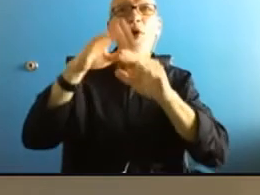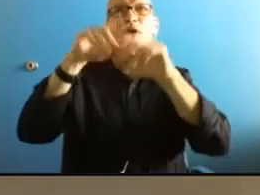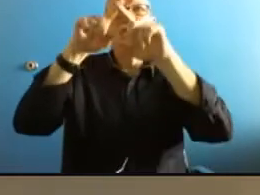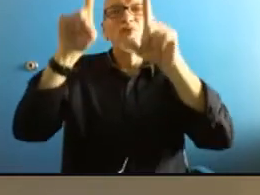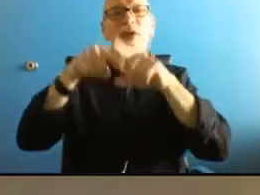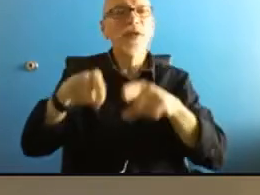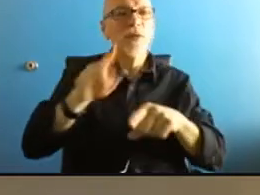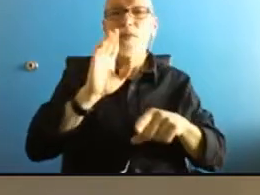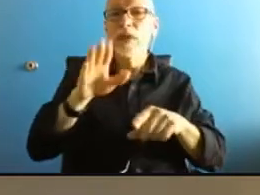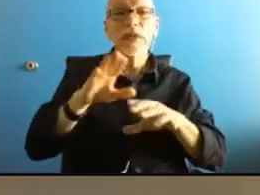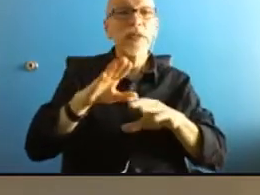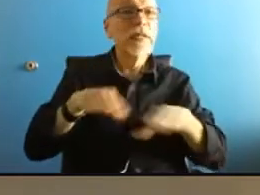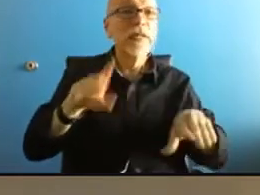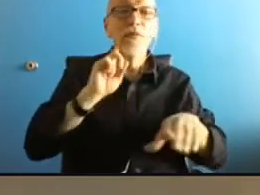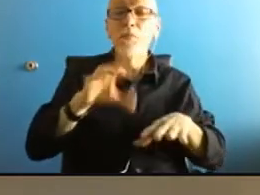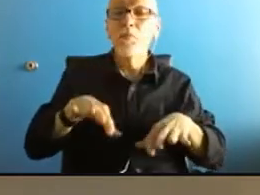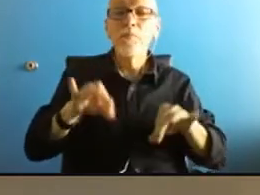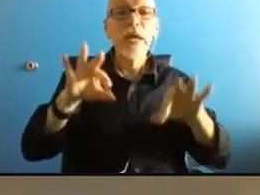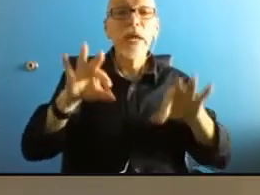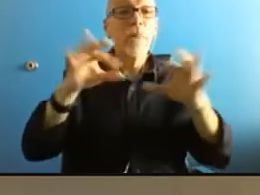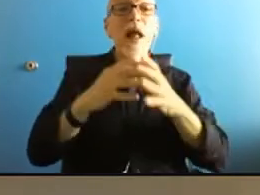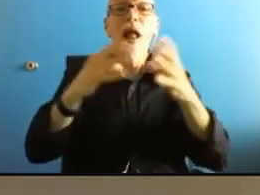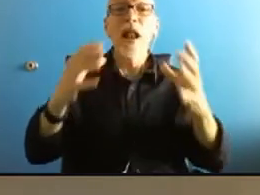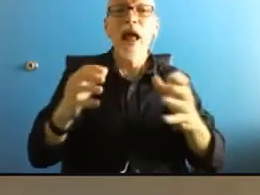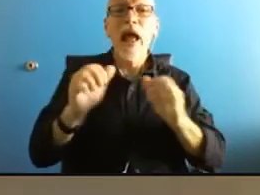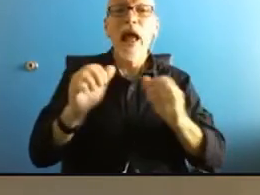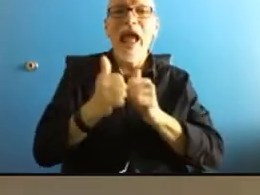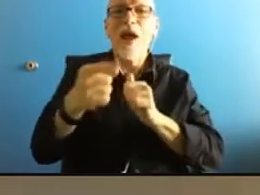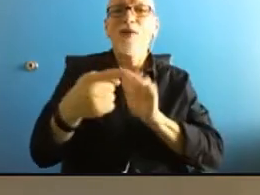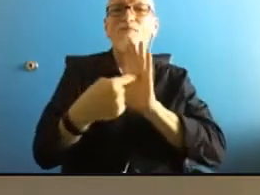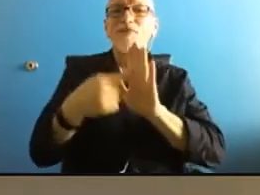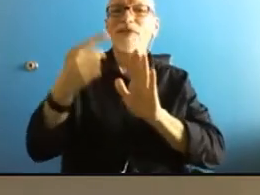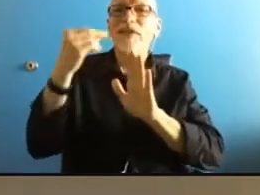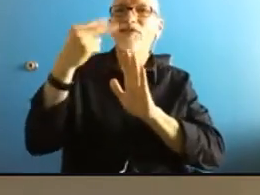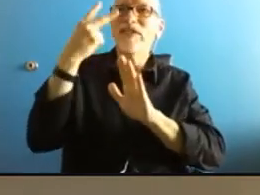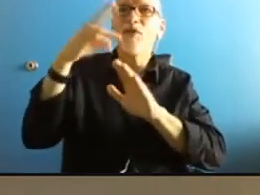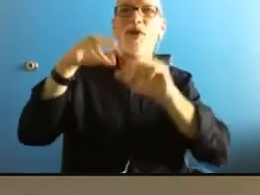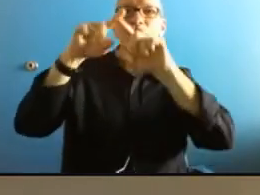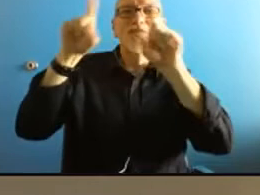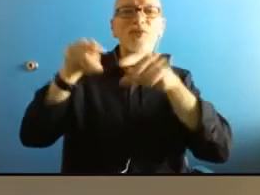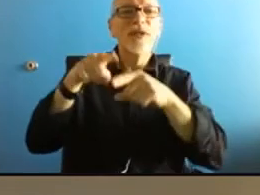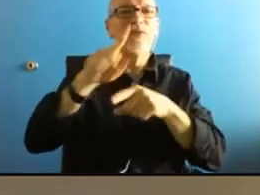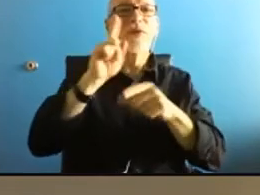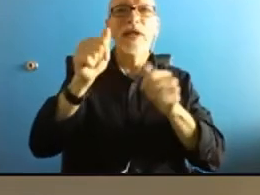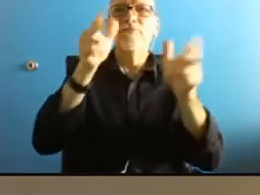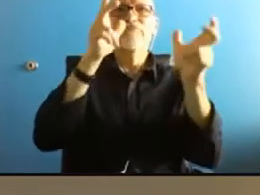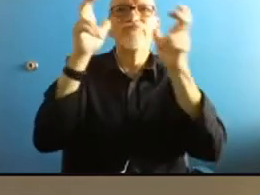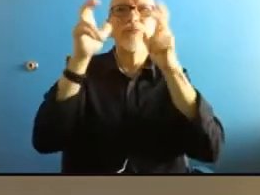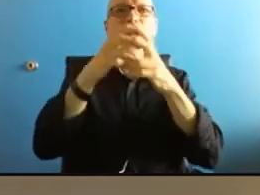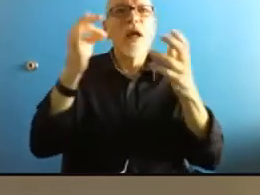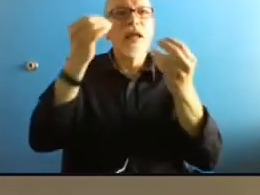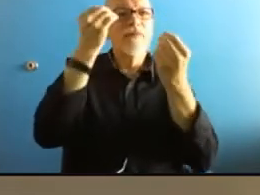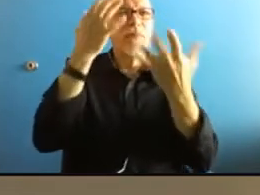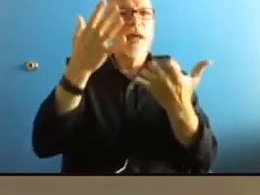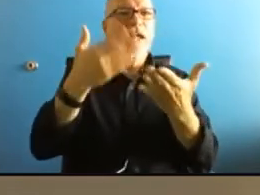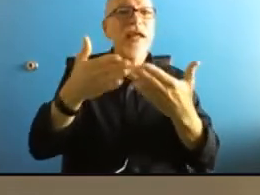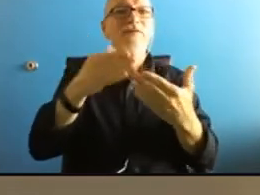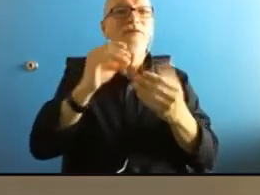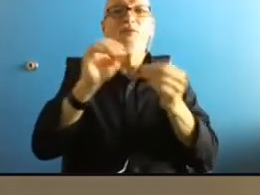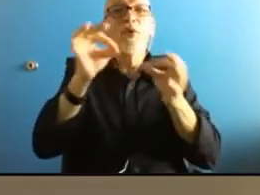lot by the way she presents it on the screen. It's like she said, they can get a lot of information even if they didn't have an